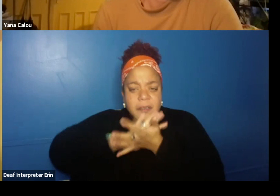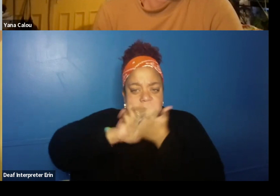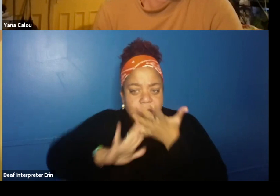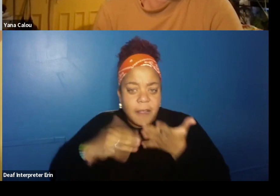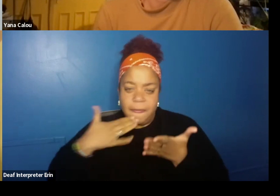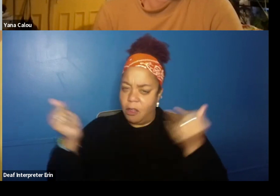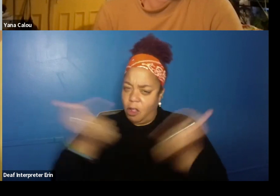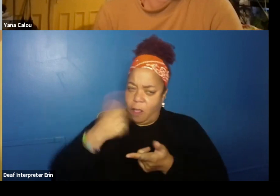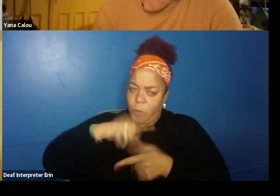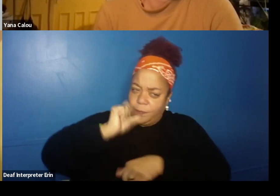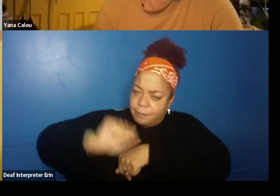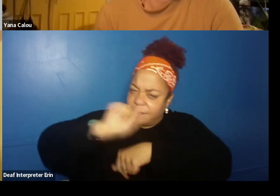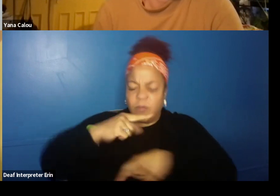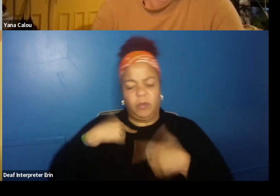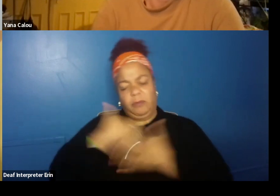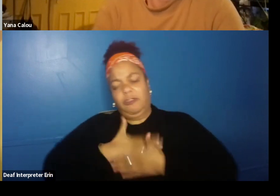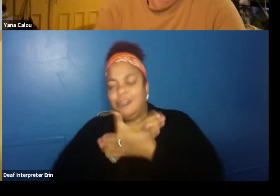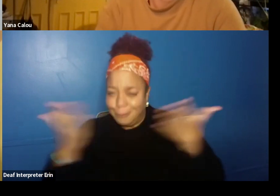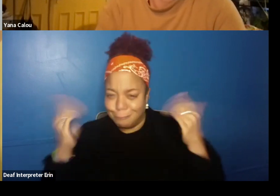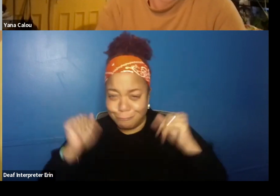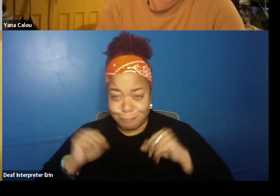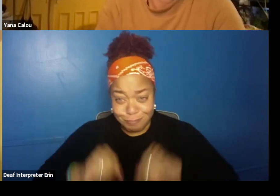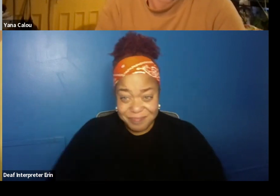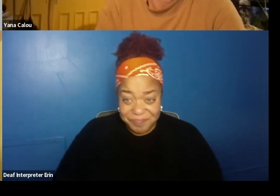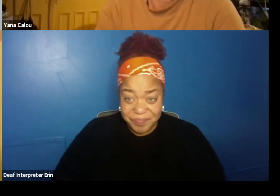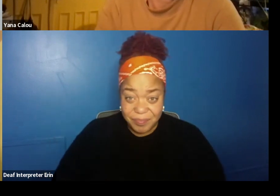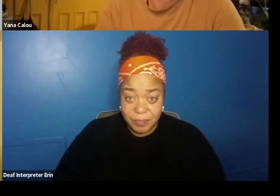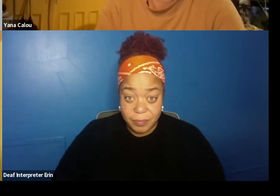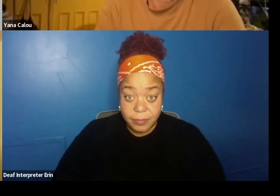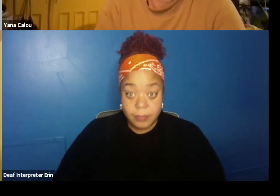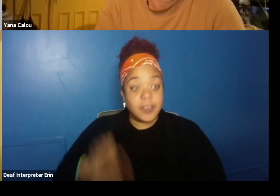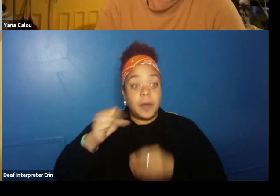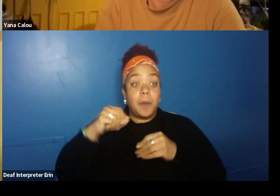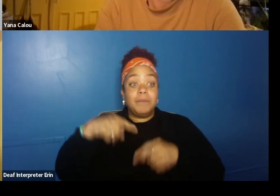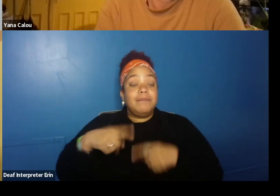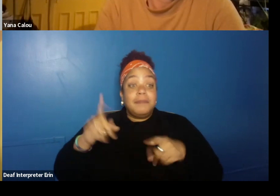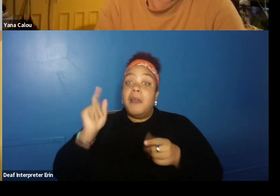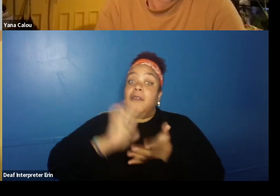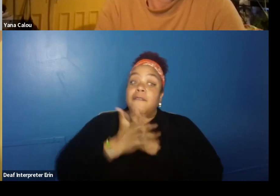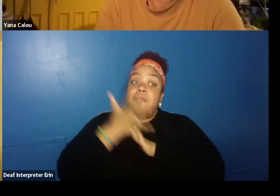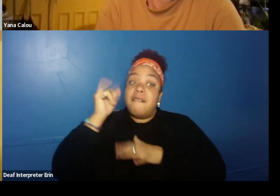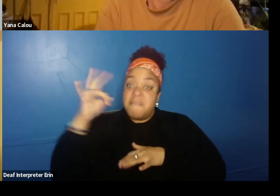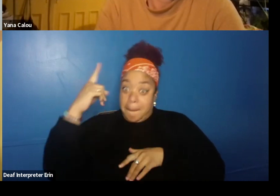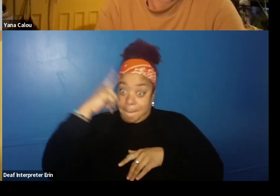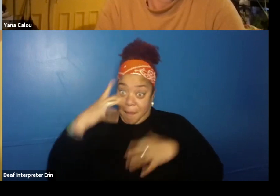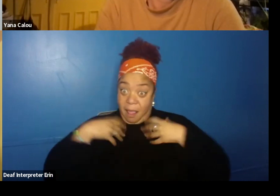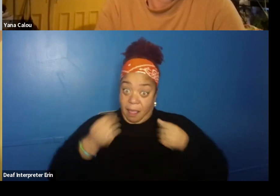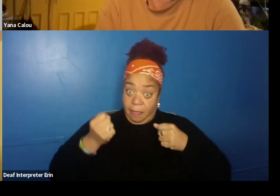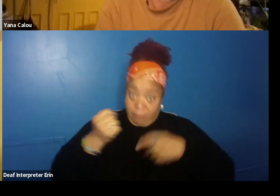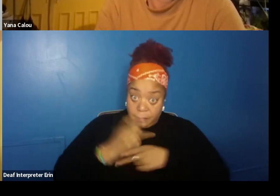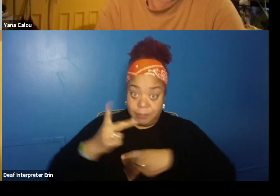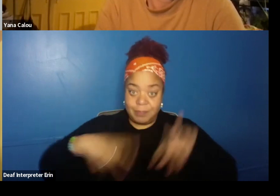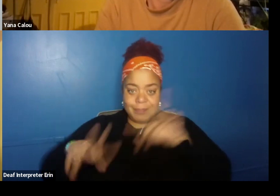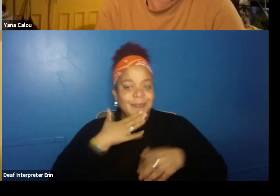Tonight's theme is the evolution of mental health surveillance, where we will expose and unpack the pernicious